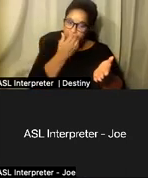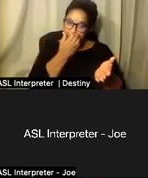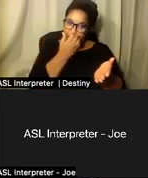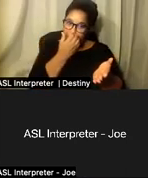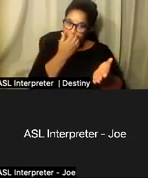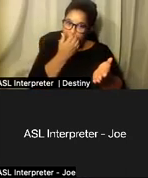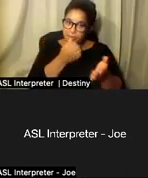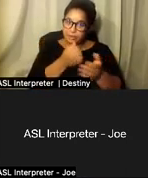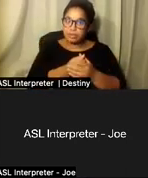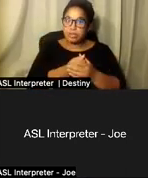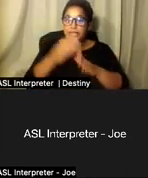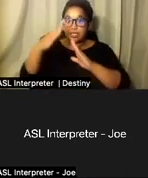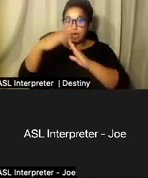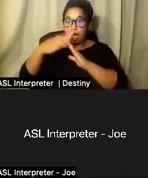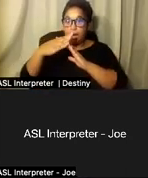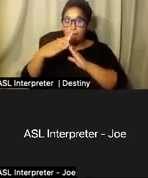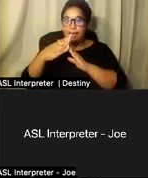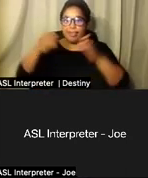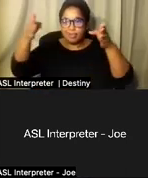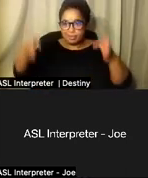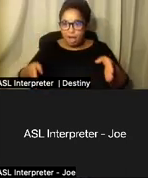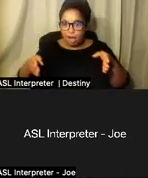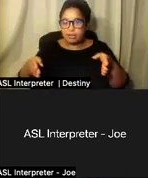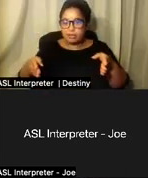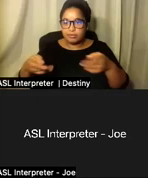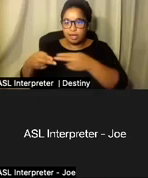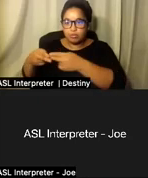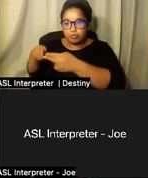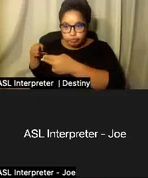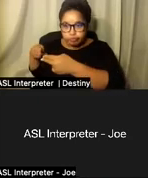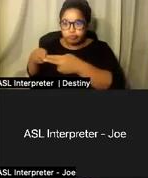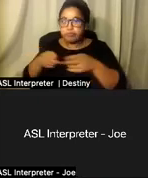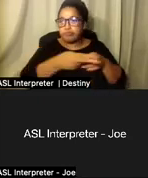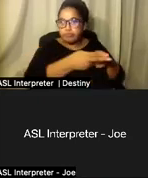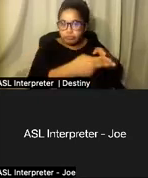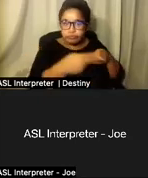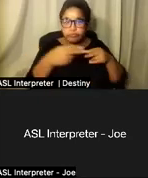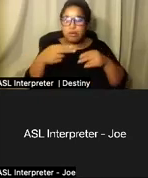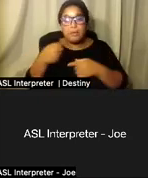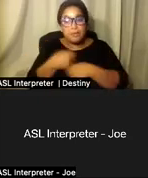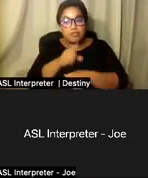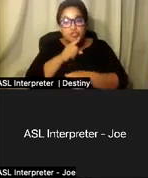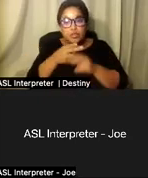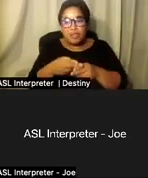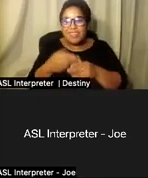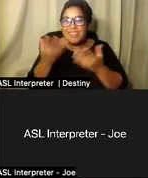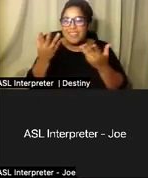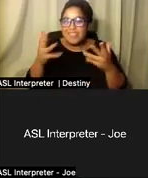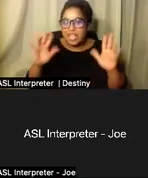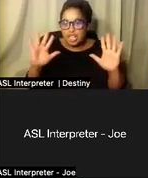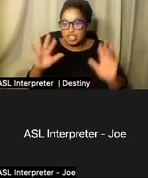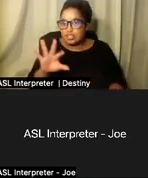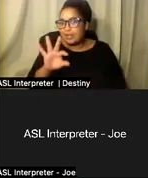could attach it along the side for as long as it's finished with there too. Yeah, you